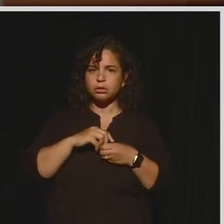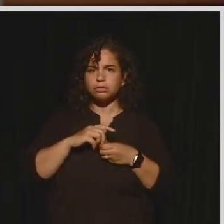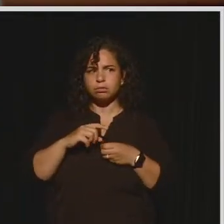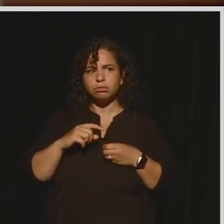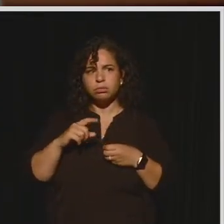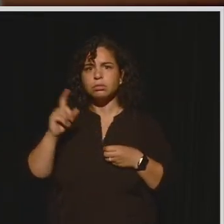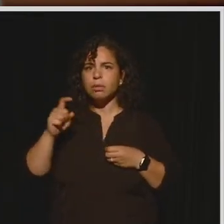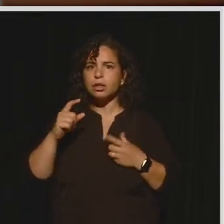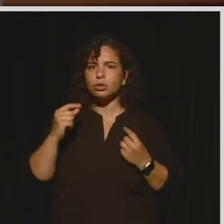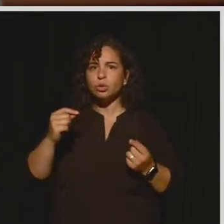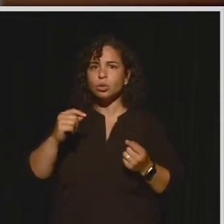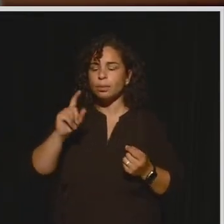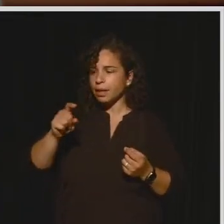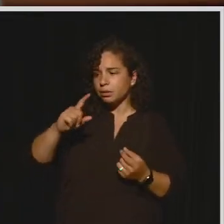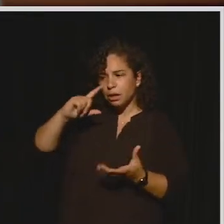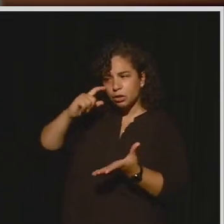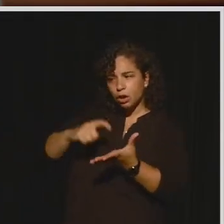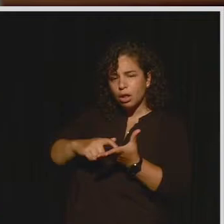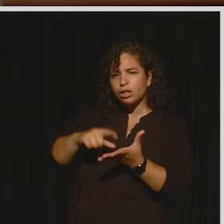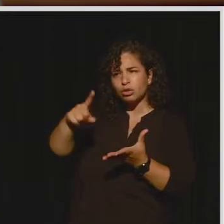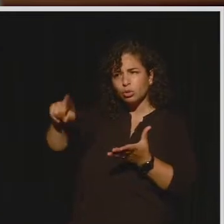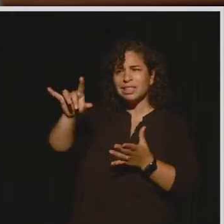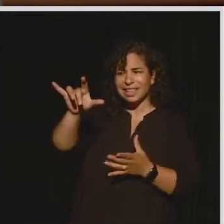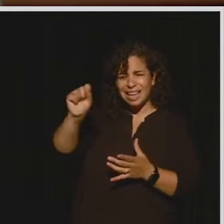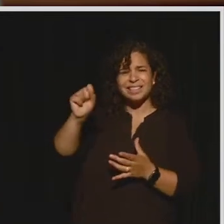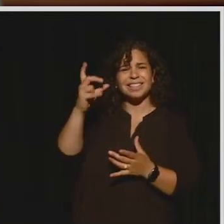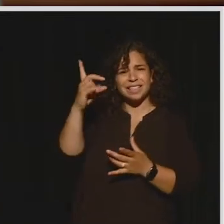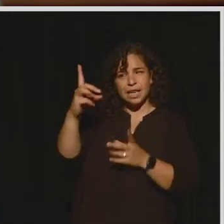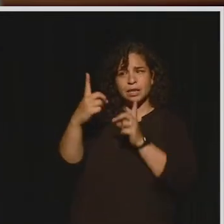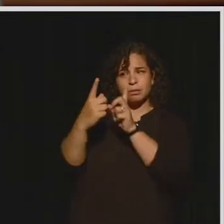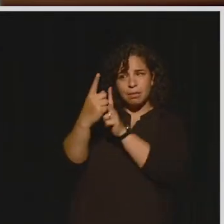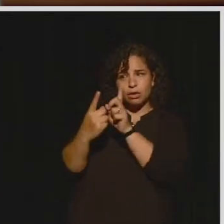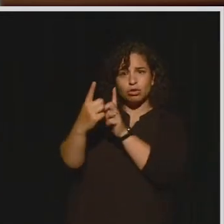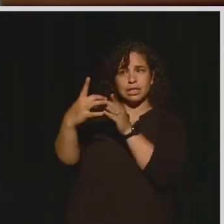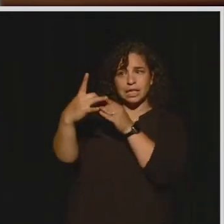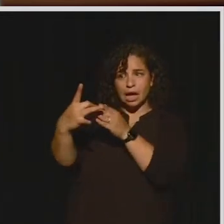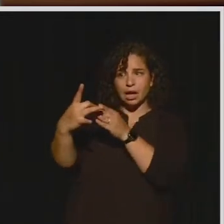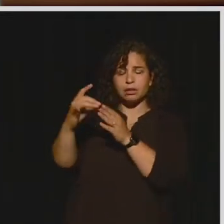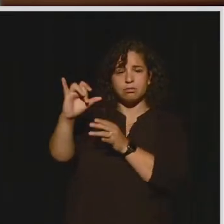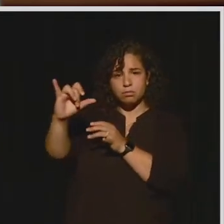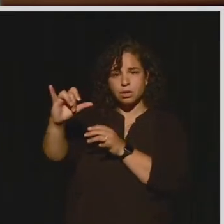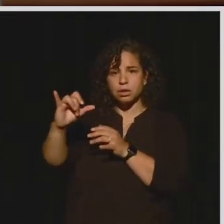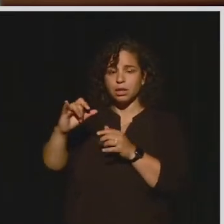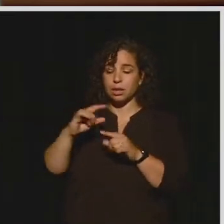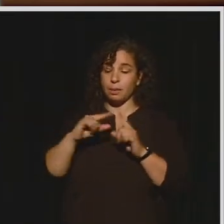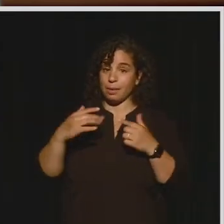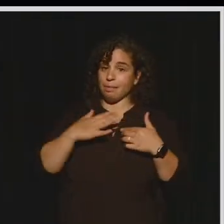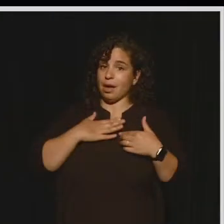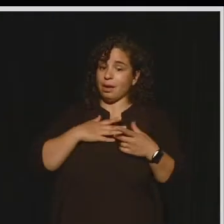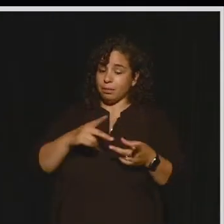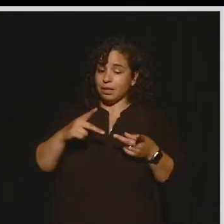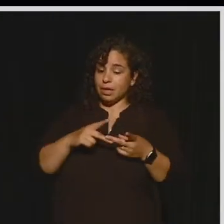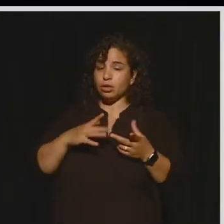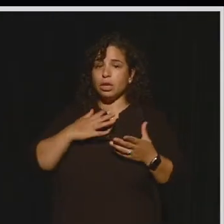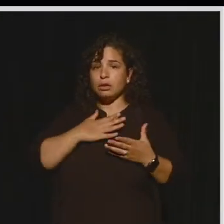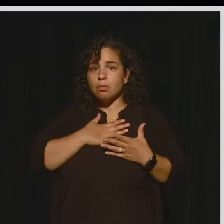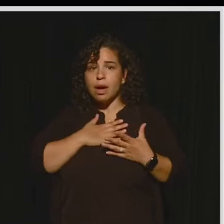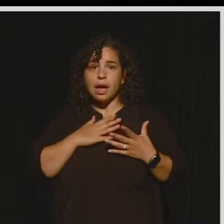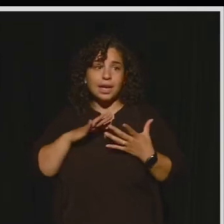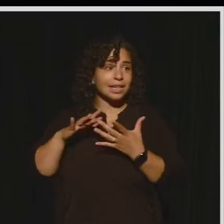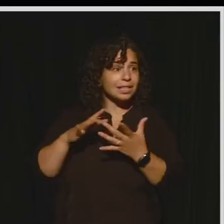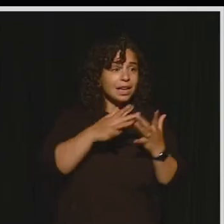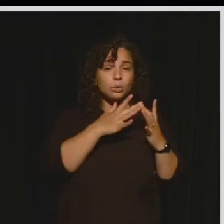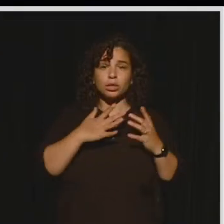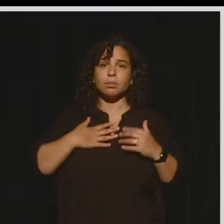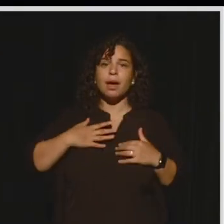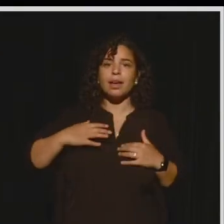to acknowledge them as mentors and guides, and for me to use my position, my networks, my privileges,